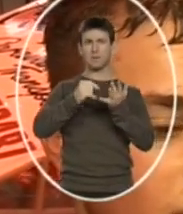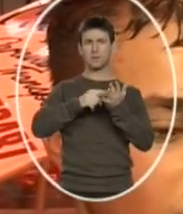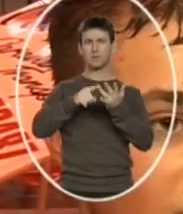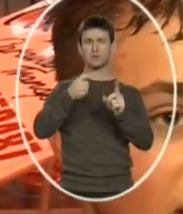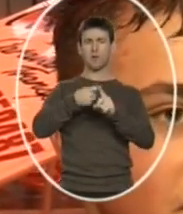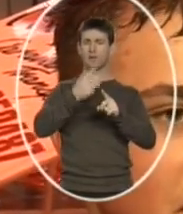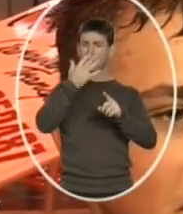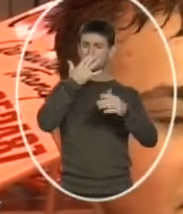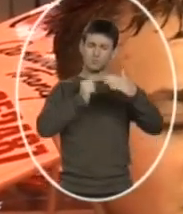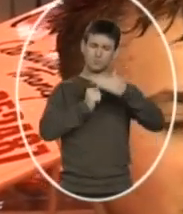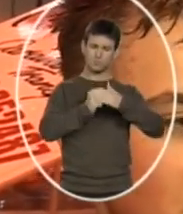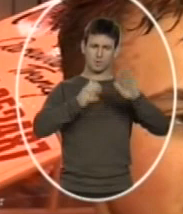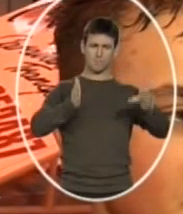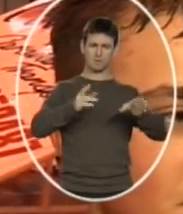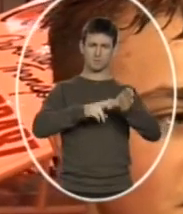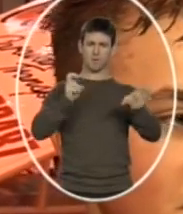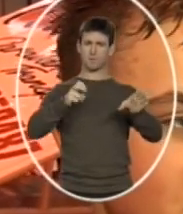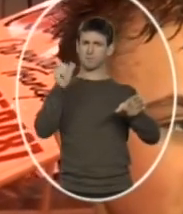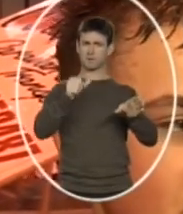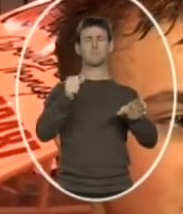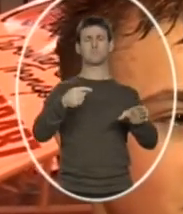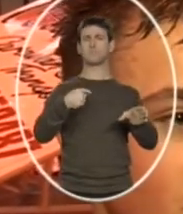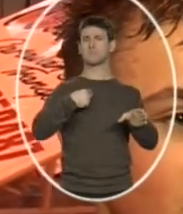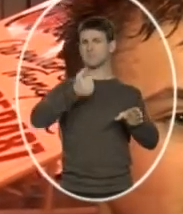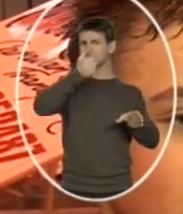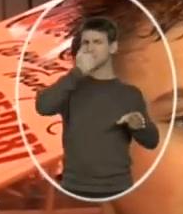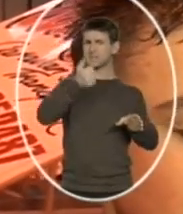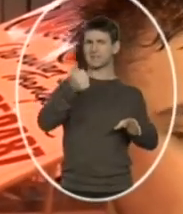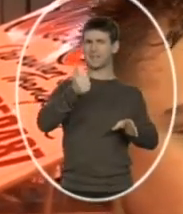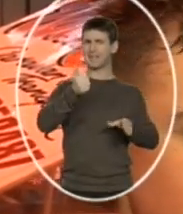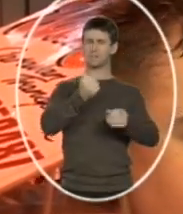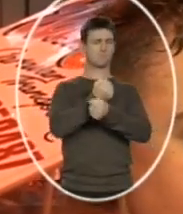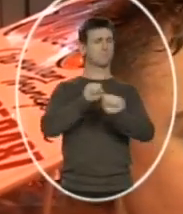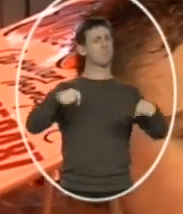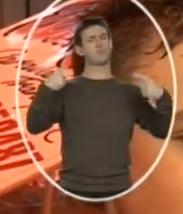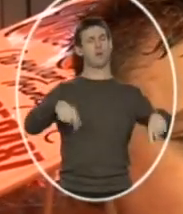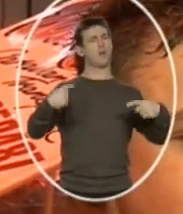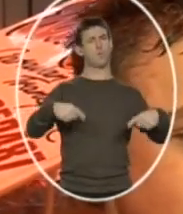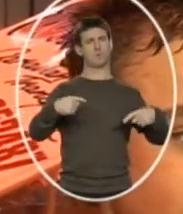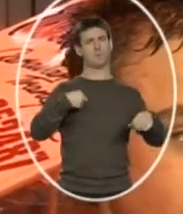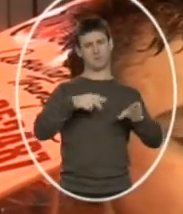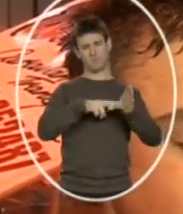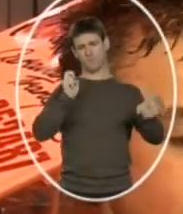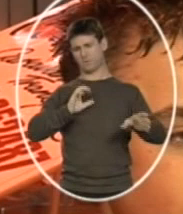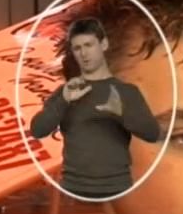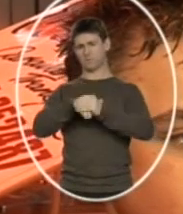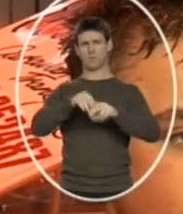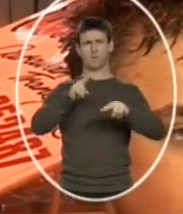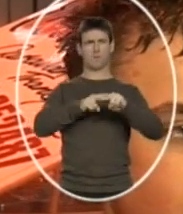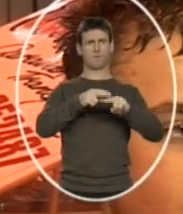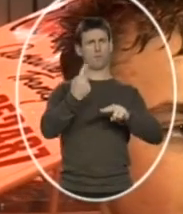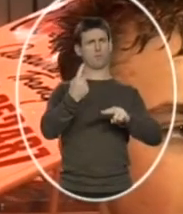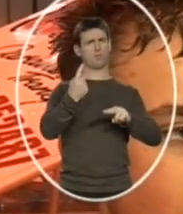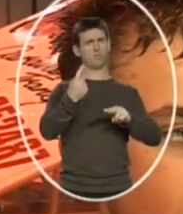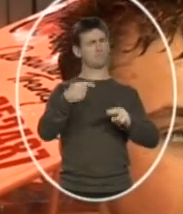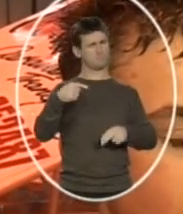on. Yeah, I didn't get to do the last meeting because I just turned 16 just before it, but I got to step up into the F1s then. Okay, I mean, I guess